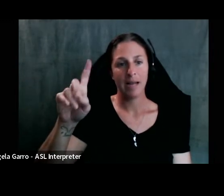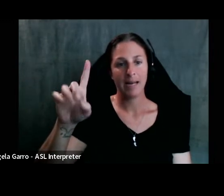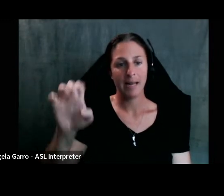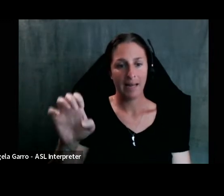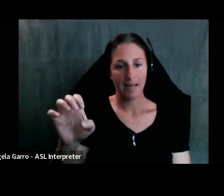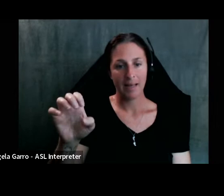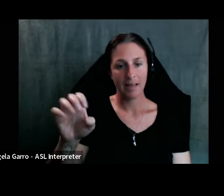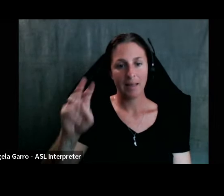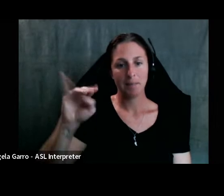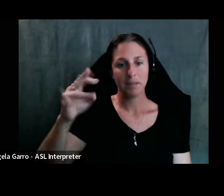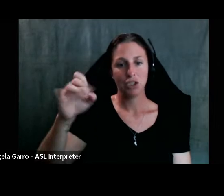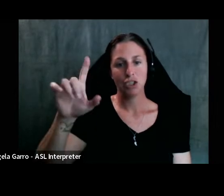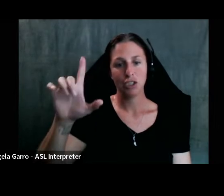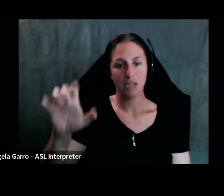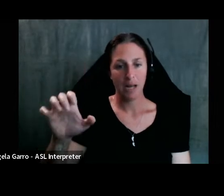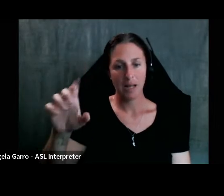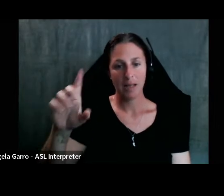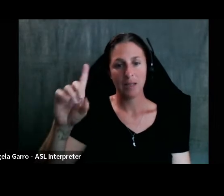Michelle DiPia.